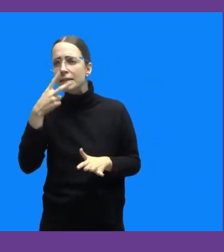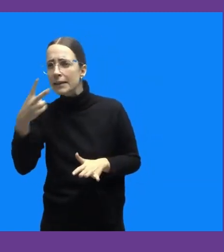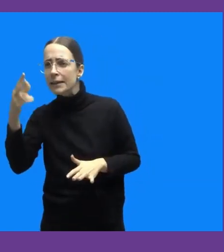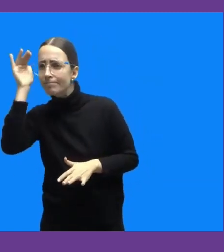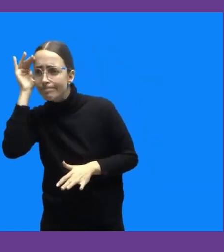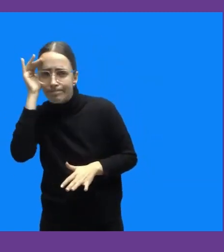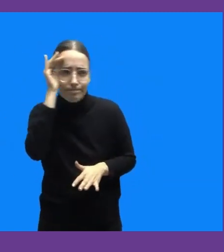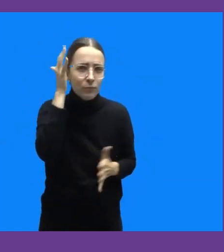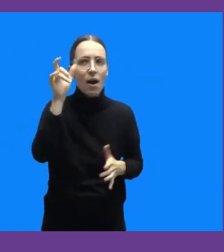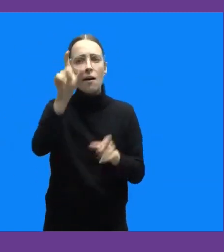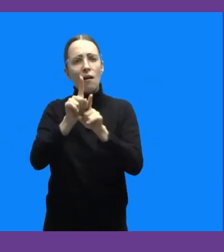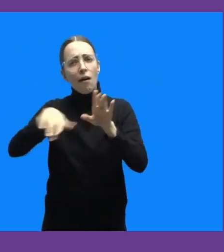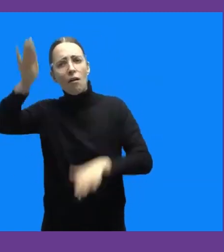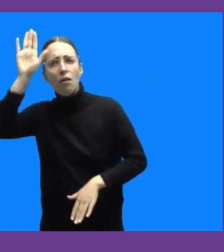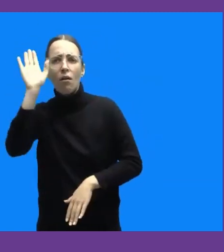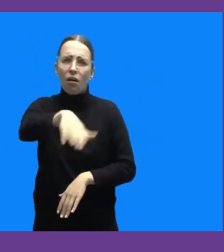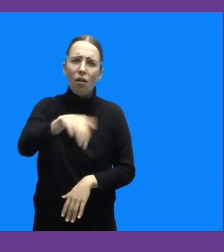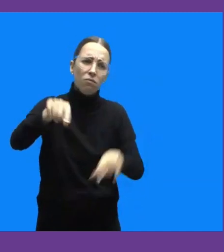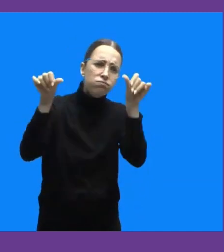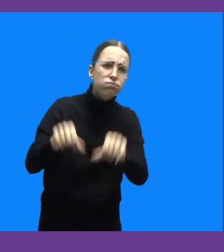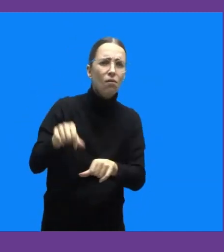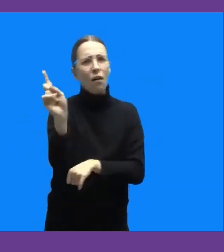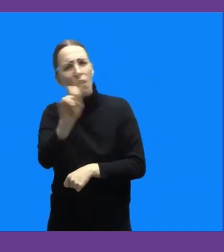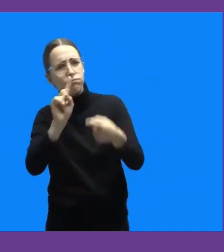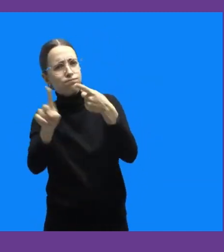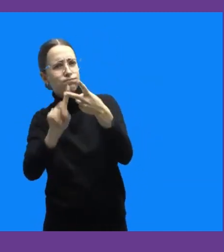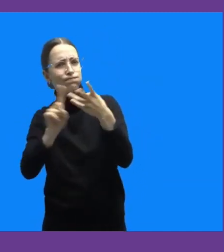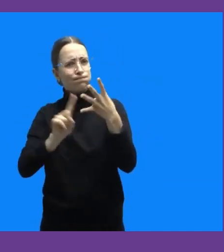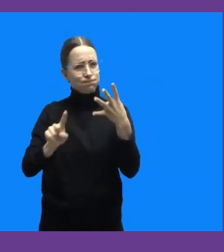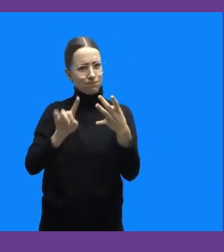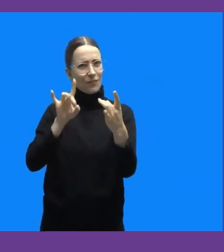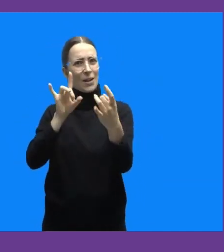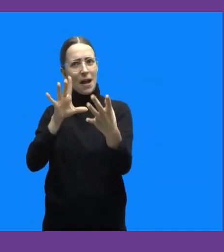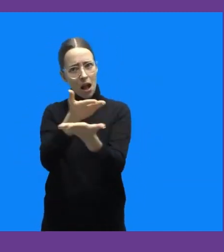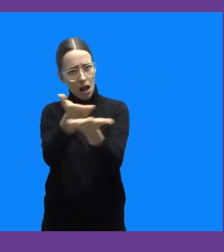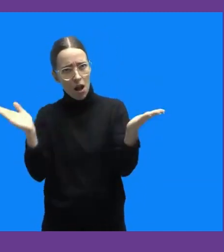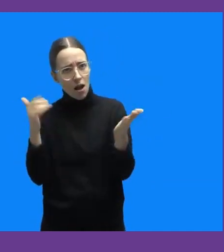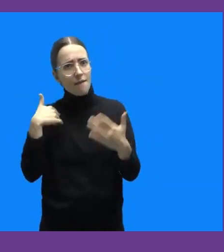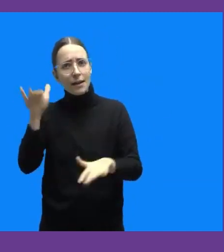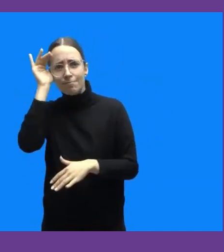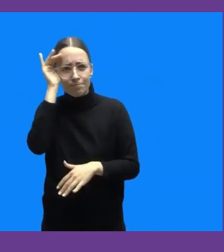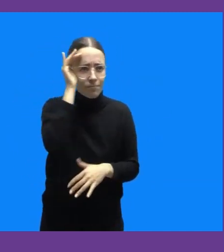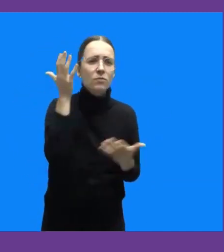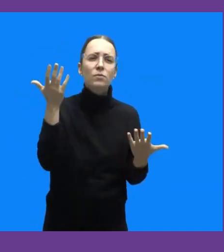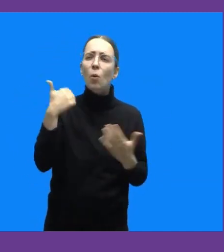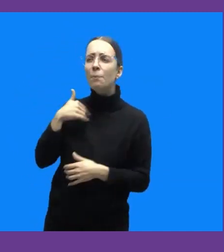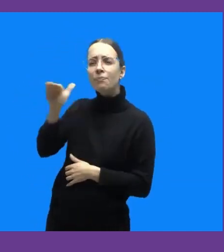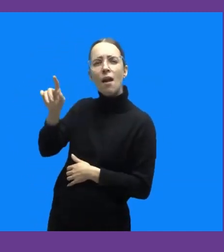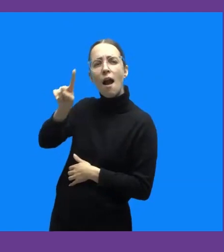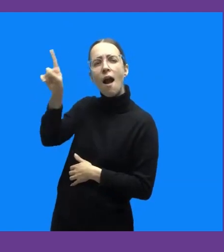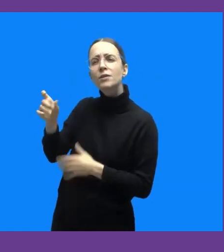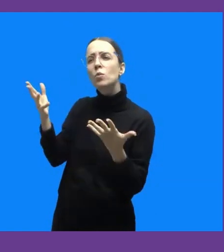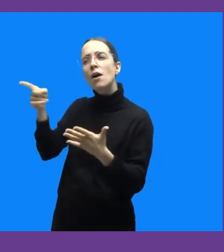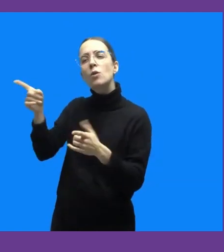is going to be in my body. So, what do you recommend the universities to prepare themselves to this?